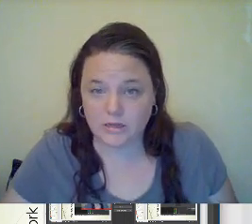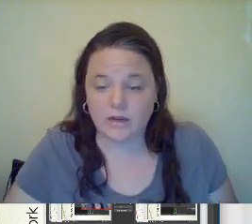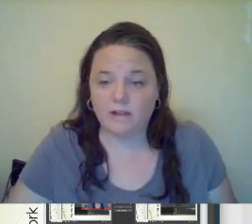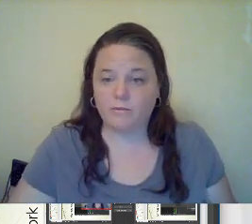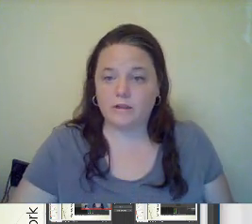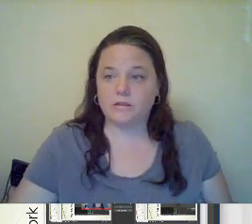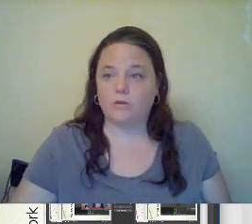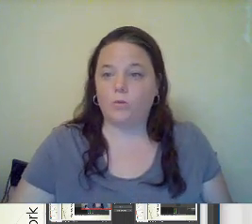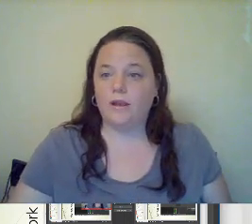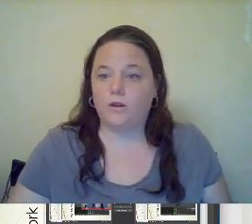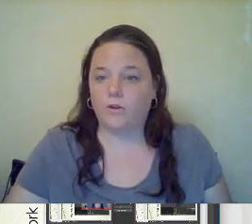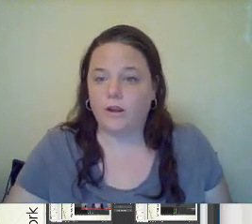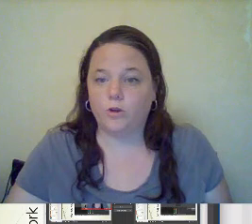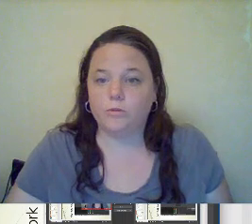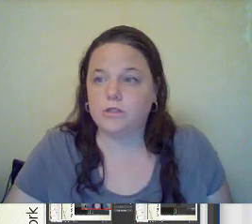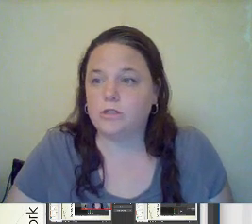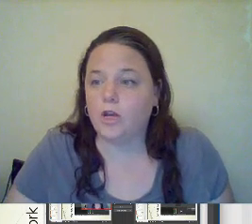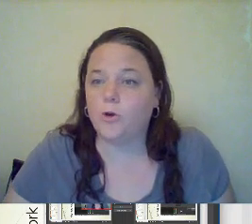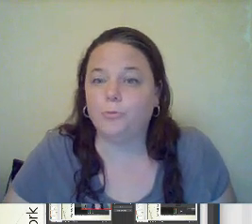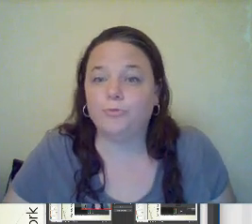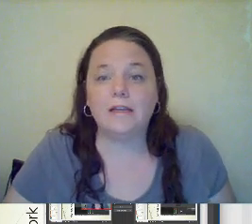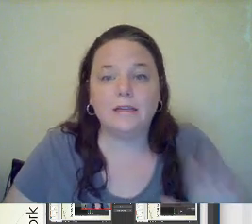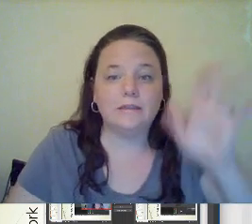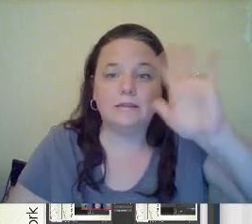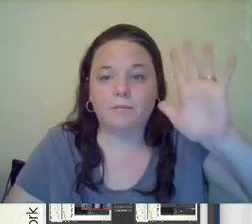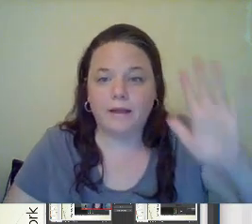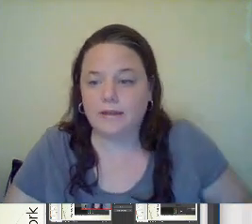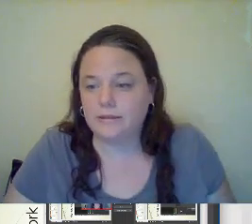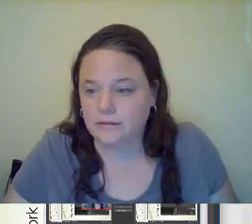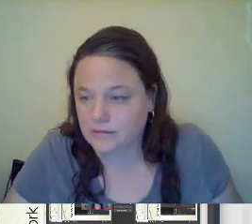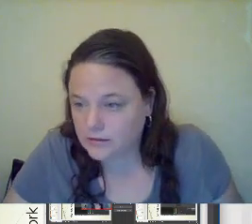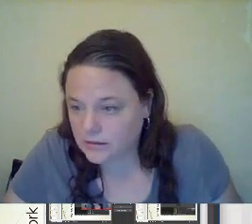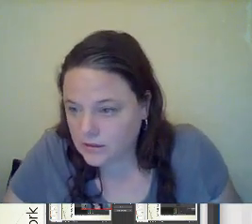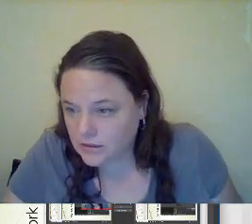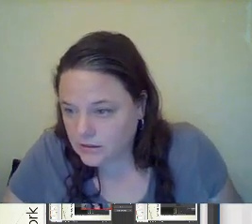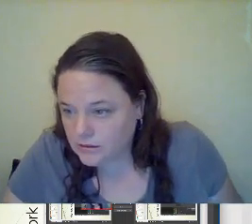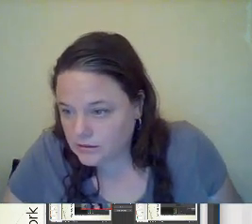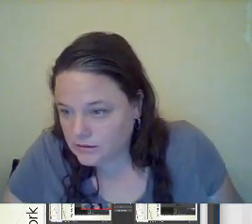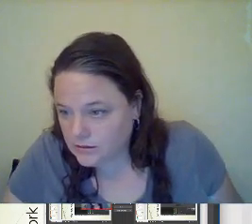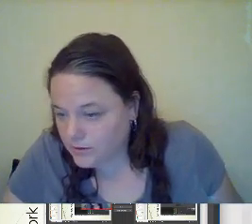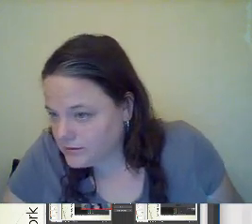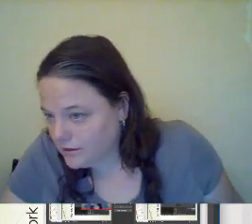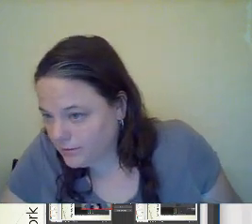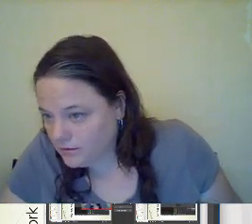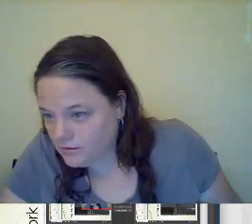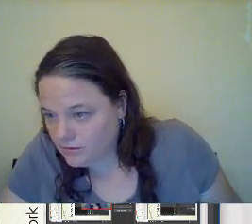Yes, 13.5 minutes. Way longer than I hoped. So, how do I stop?